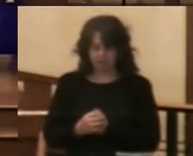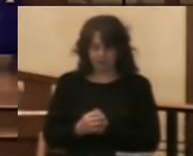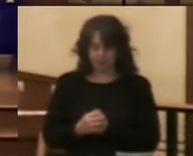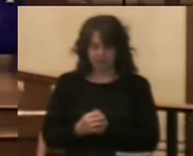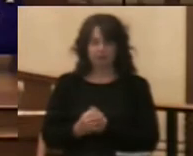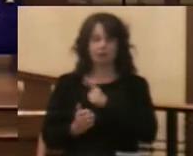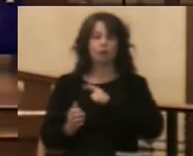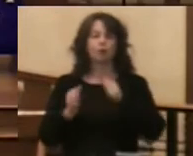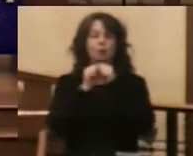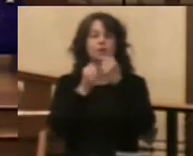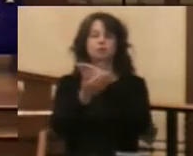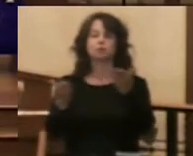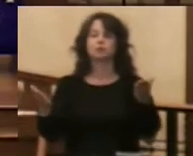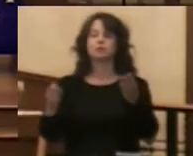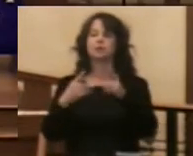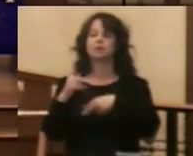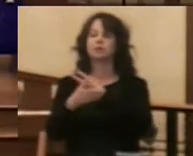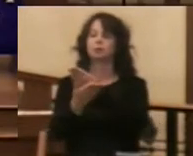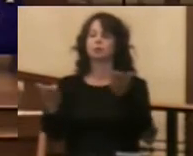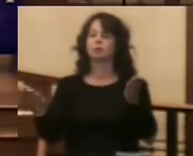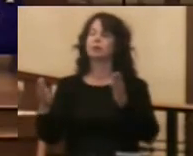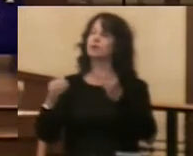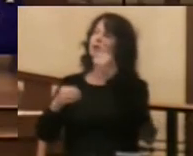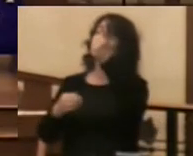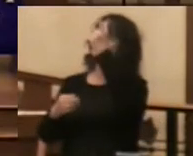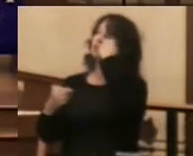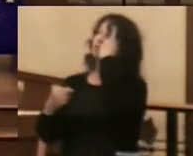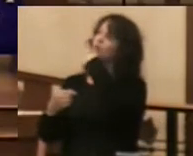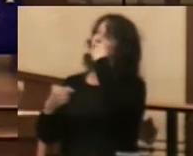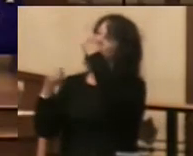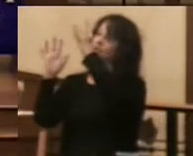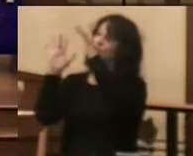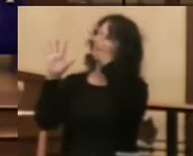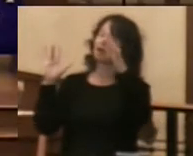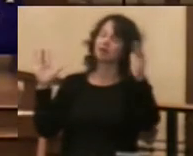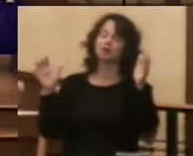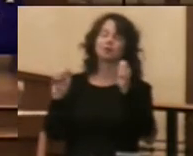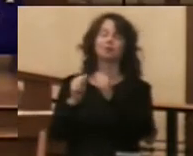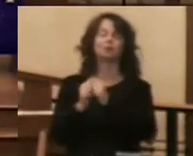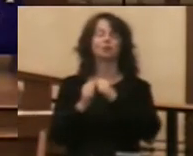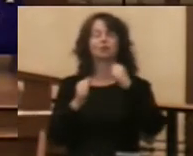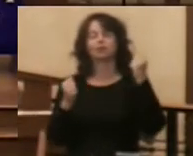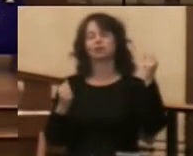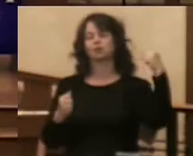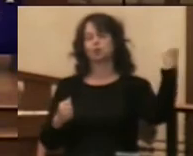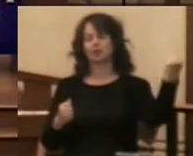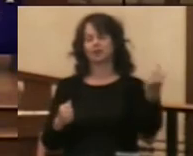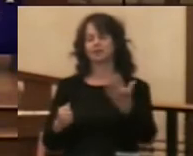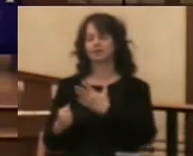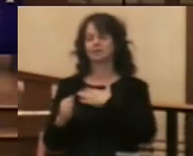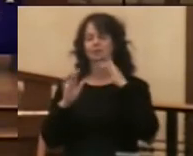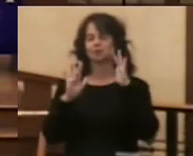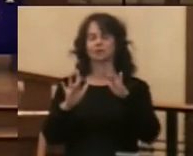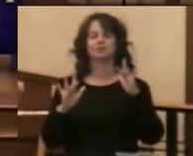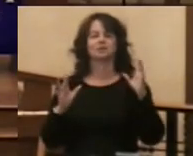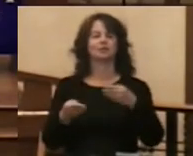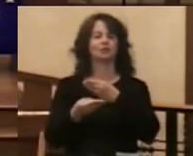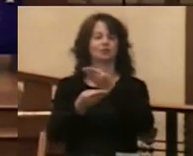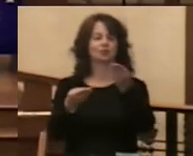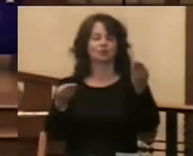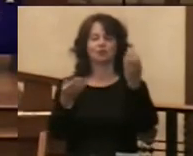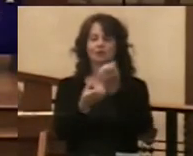The Lord bless you and keep you. The Lord's face shine on you with grace and mercy. The Lord look upon you with favor and give you